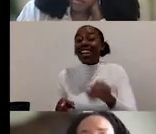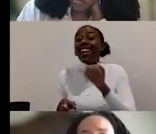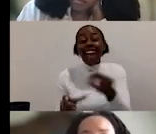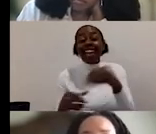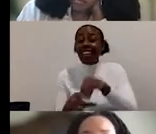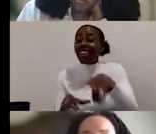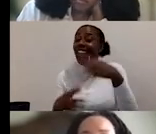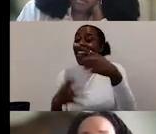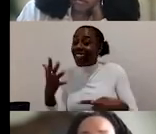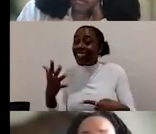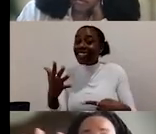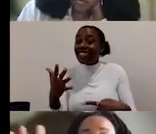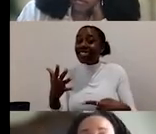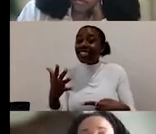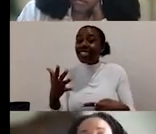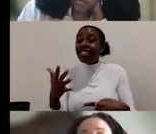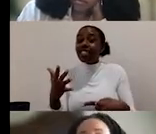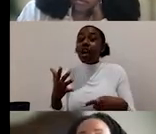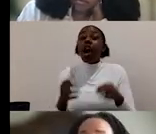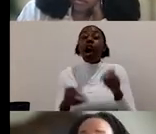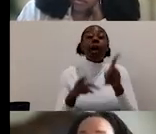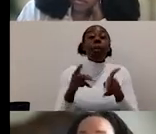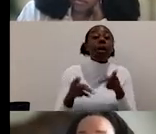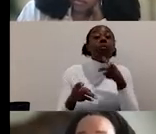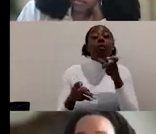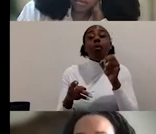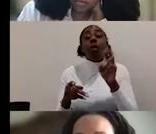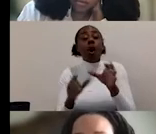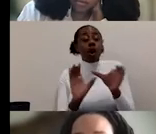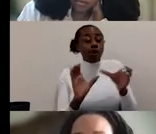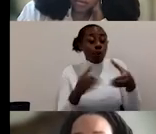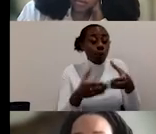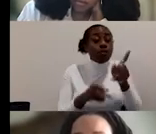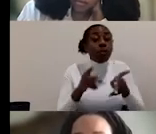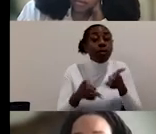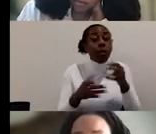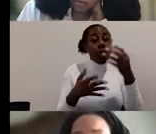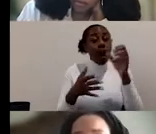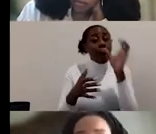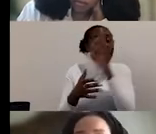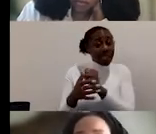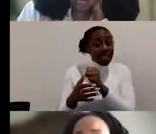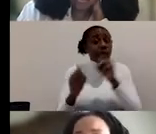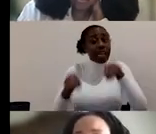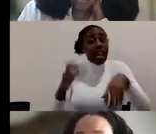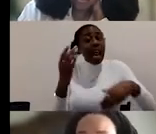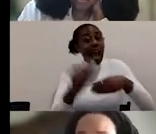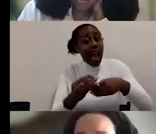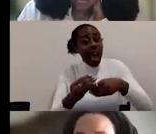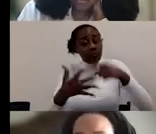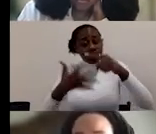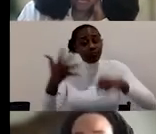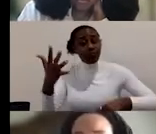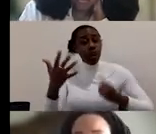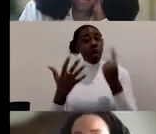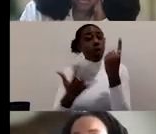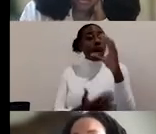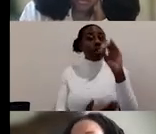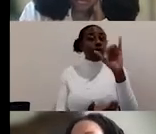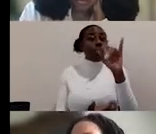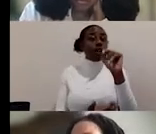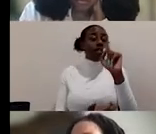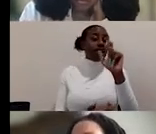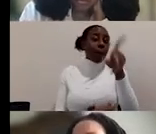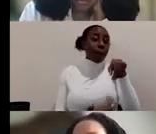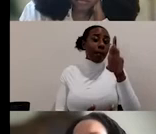are there folks who are missing, or like groups of people who are actually missing from this list that we could add? Why don't you drop that in the chat there? I know